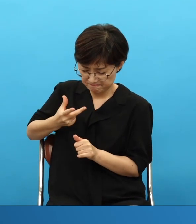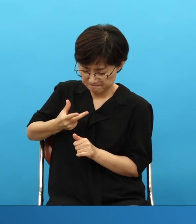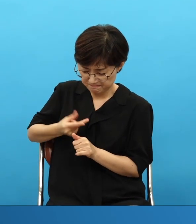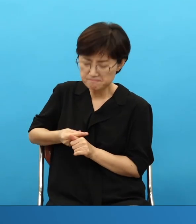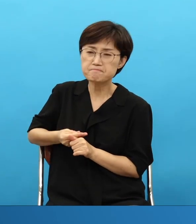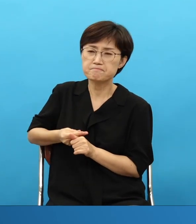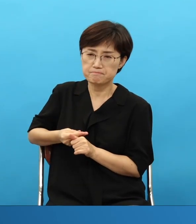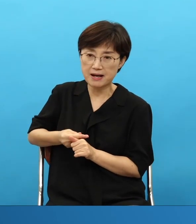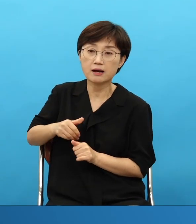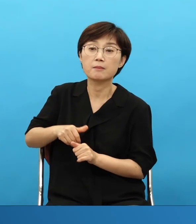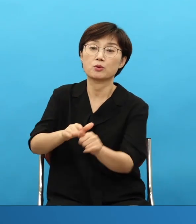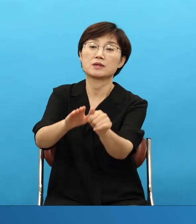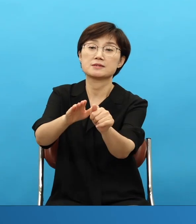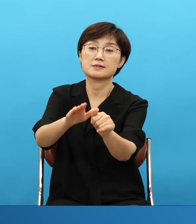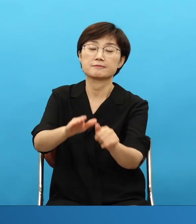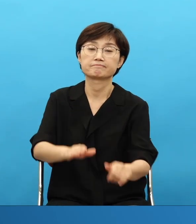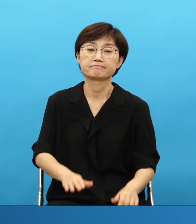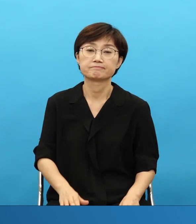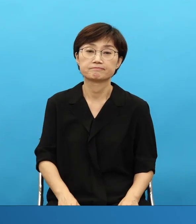sent him there with the covenant.